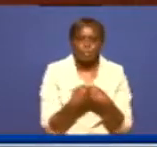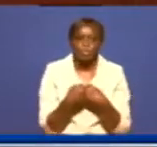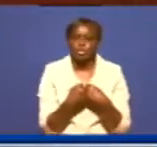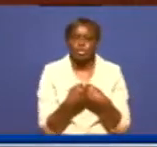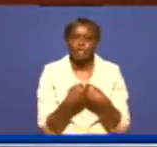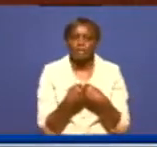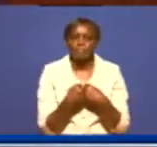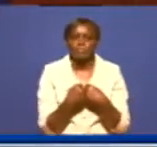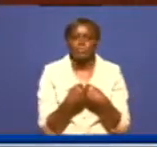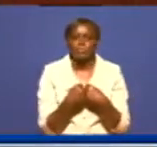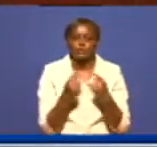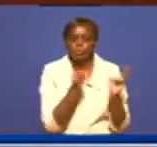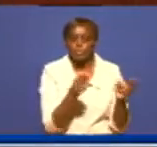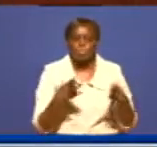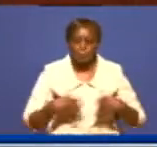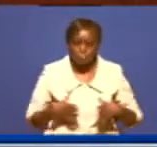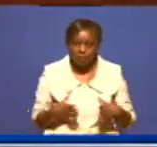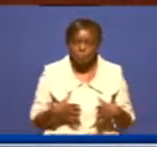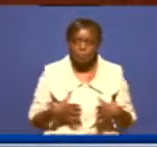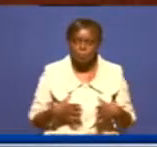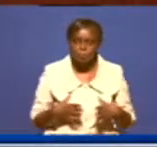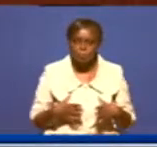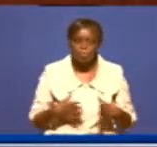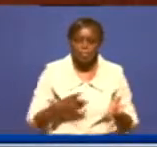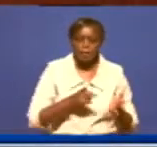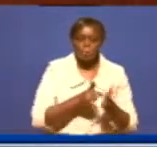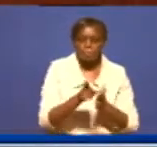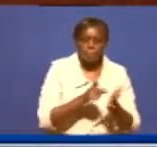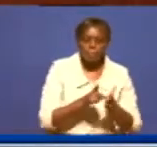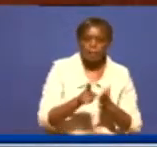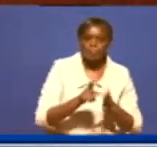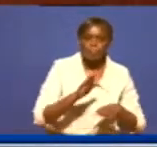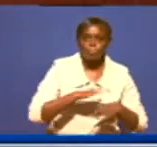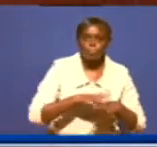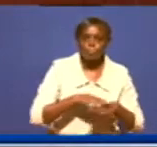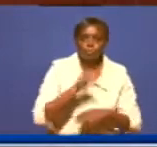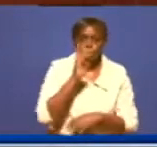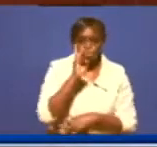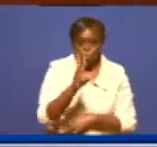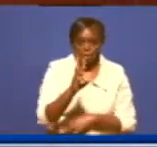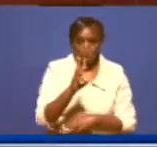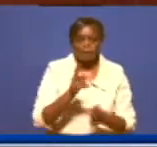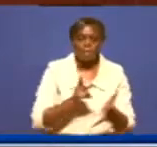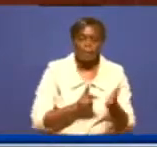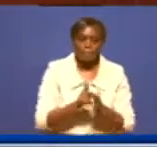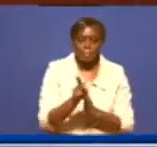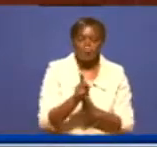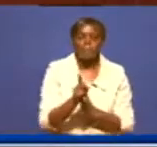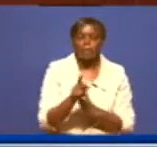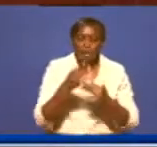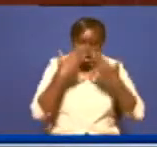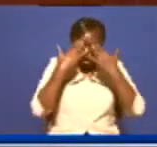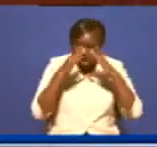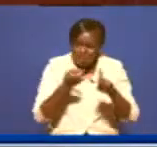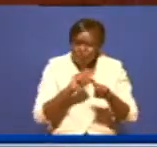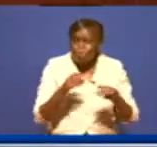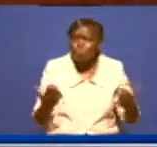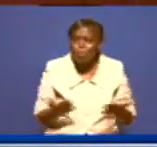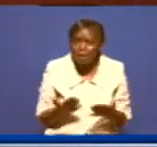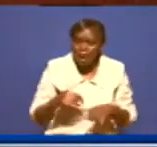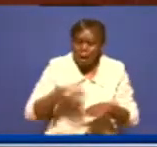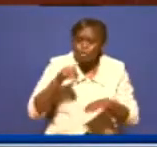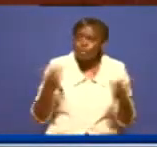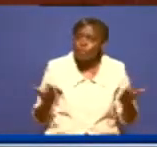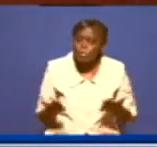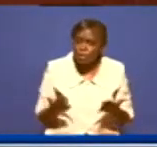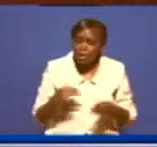hustlers, is, Madam Speaker, is the payment of goodwill payment. I don't know where that thing emanated from, especially in